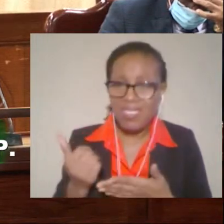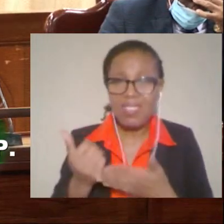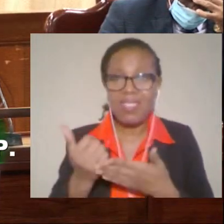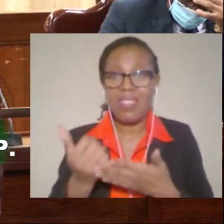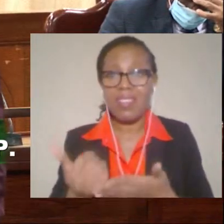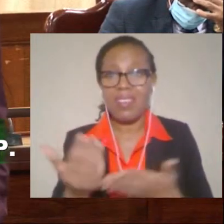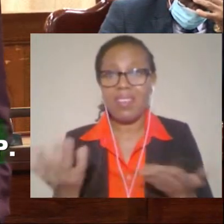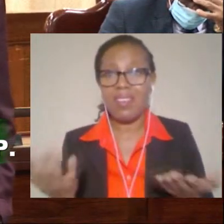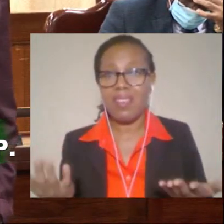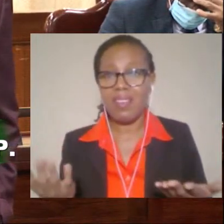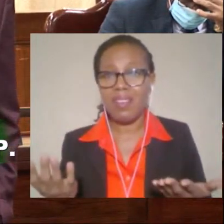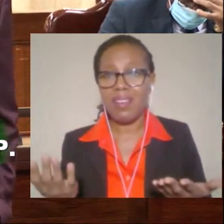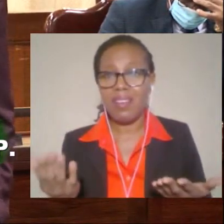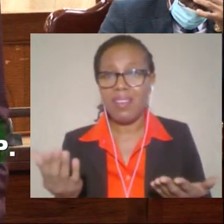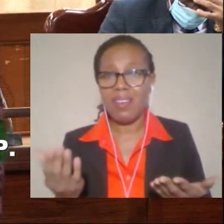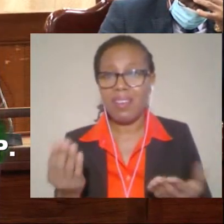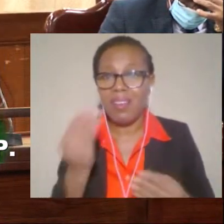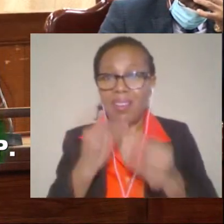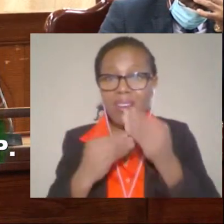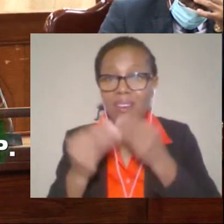We've got to do something about